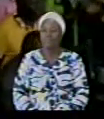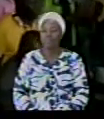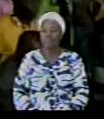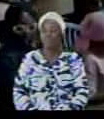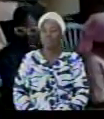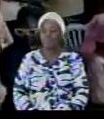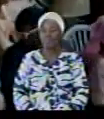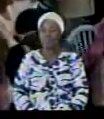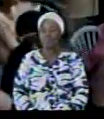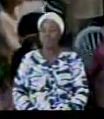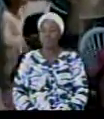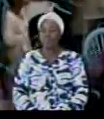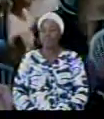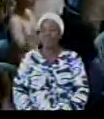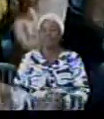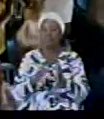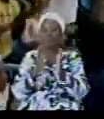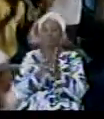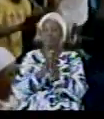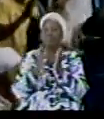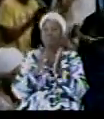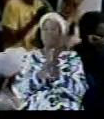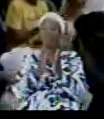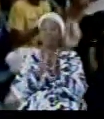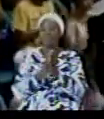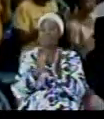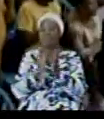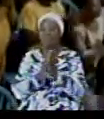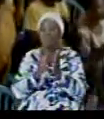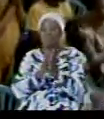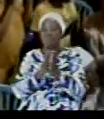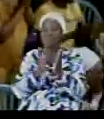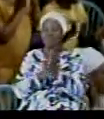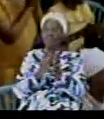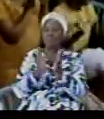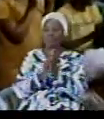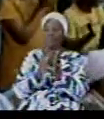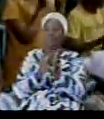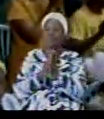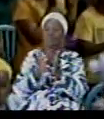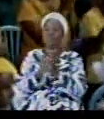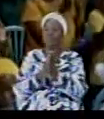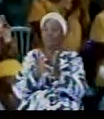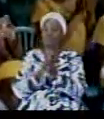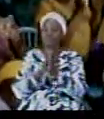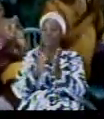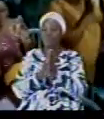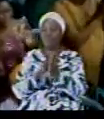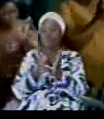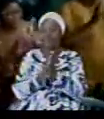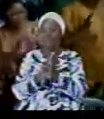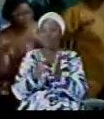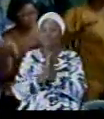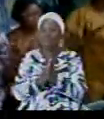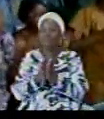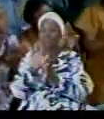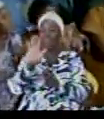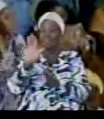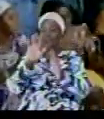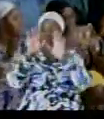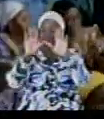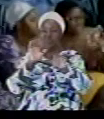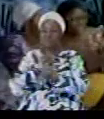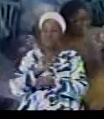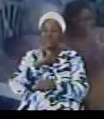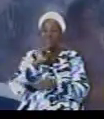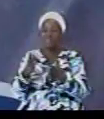Put your hands together for Christ. Put your hands together for Christ. Your miracle is dear